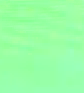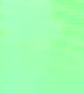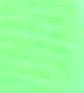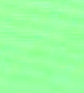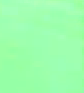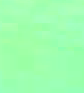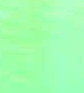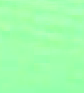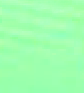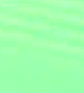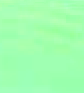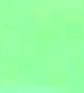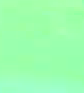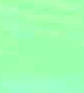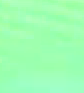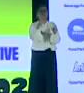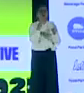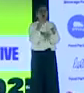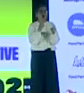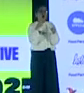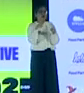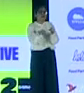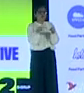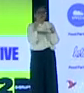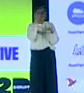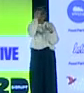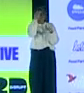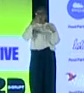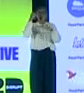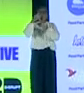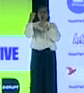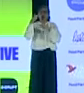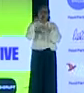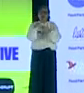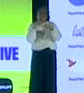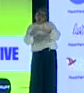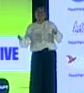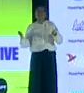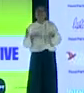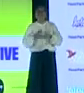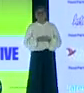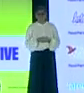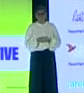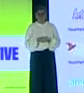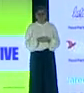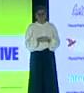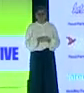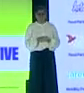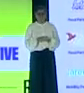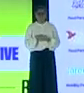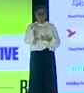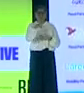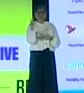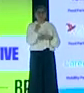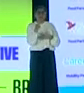up was ye breaking barriers wala. I really thought for about an hour last night about breaking. Breaking is